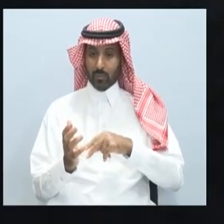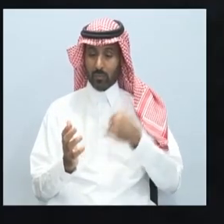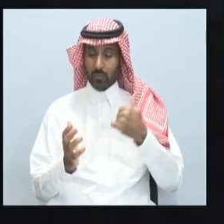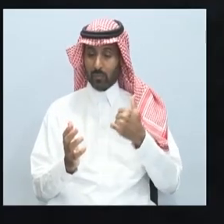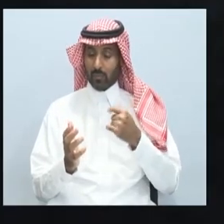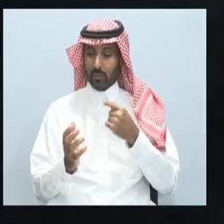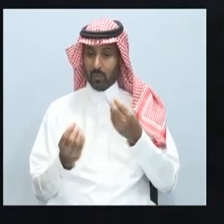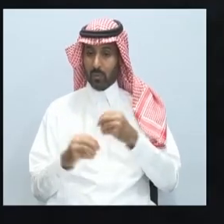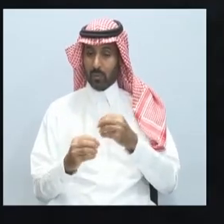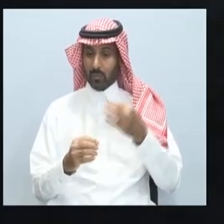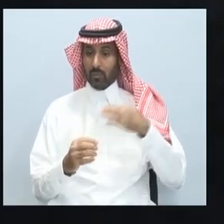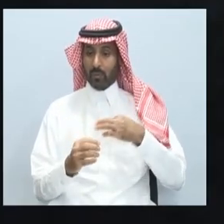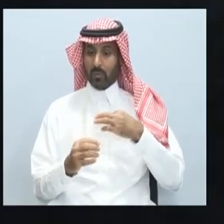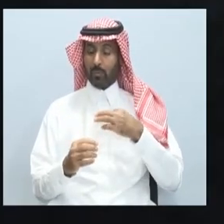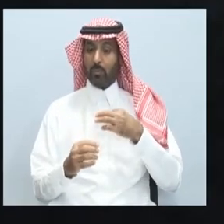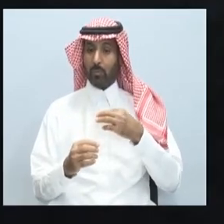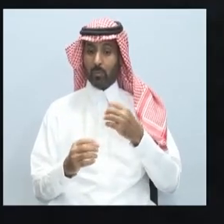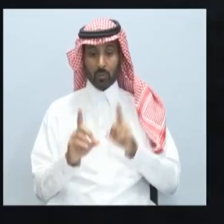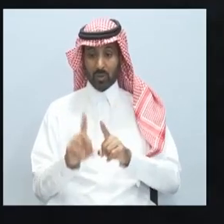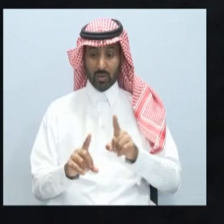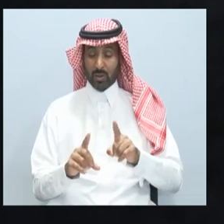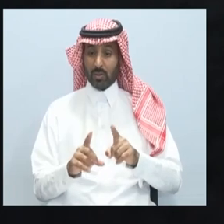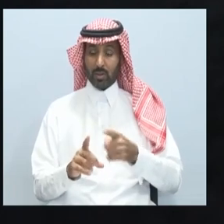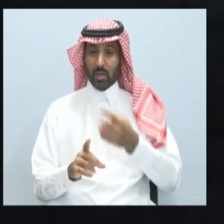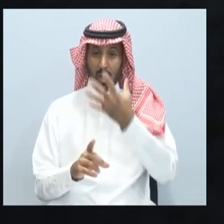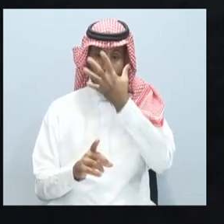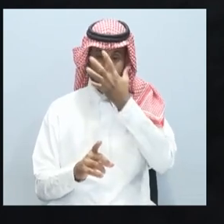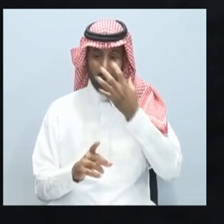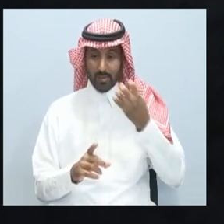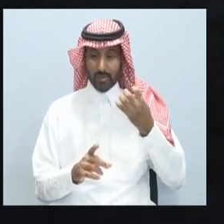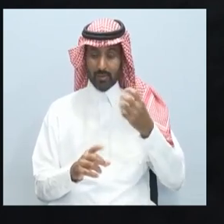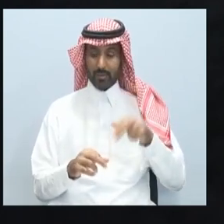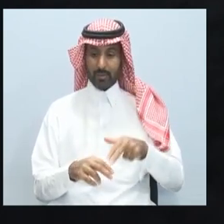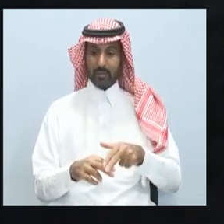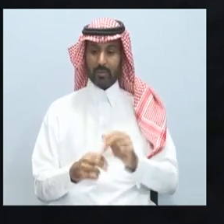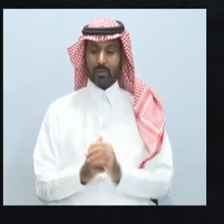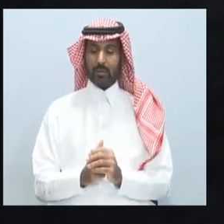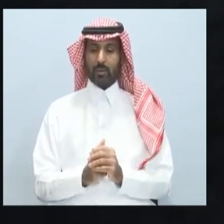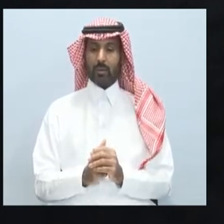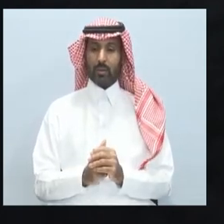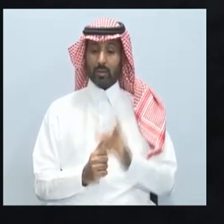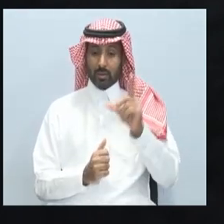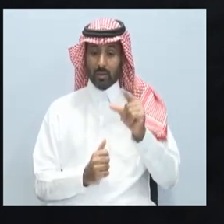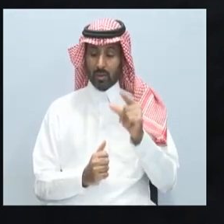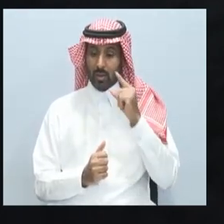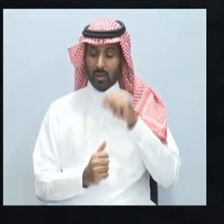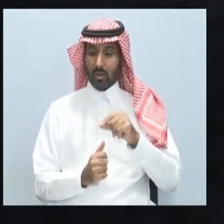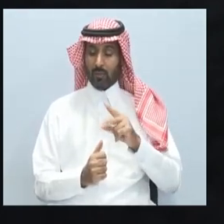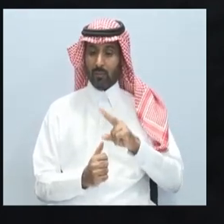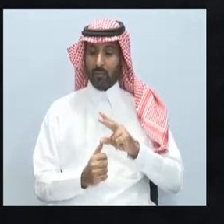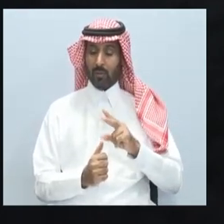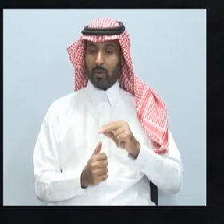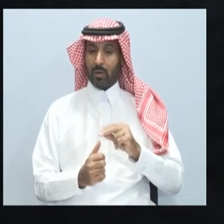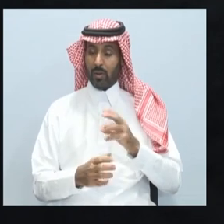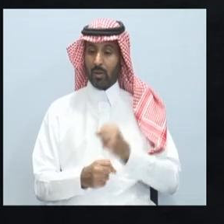are lots of benefits between these animals. So we can say here, by just to summarize here, that the anemone provides a safe home